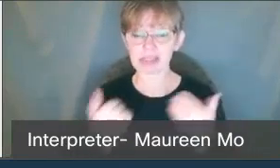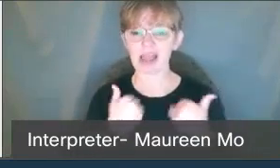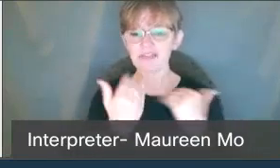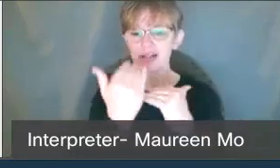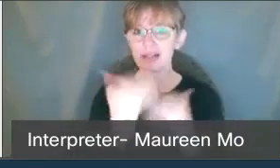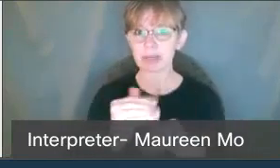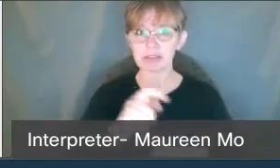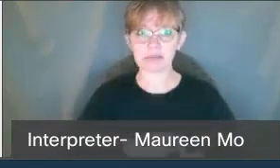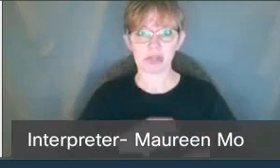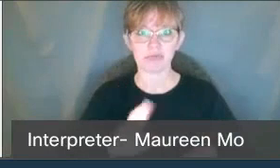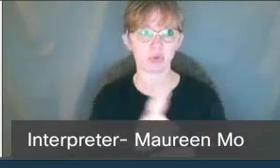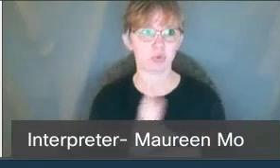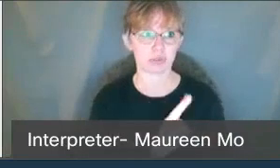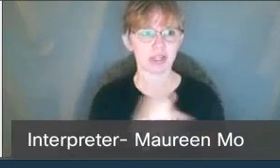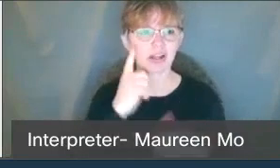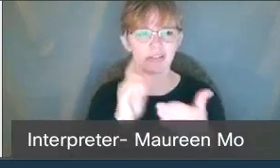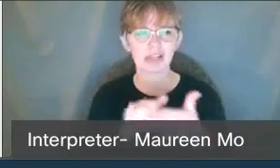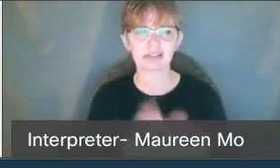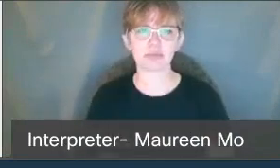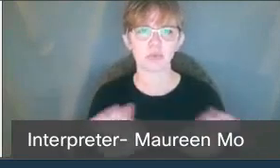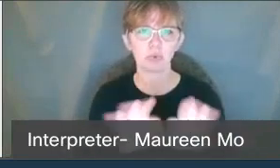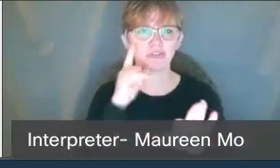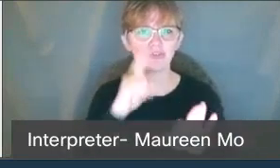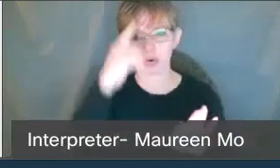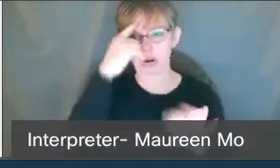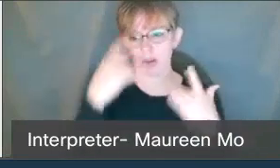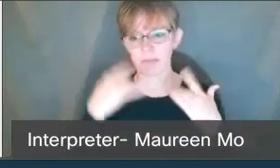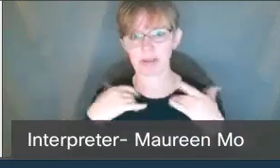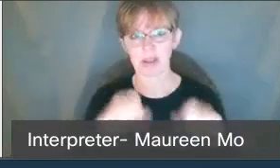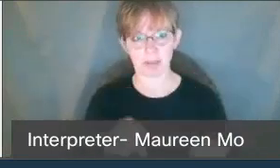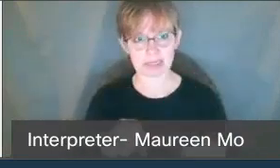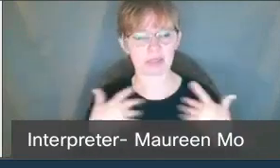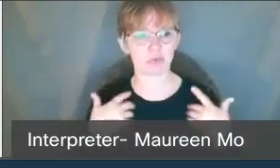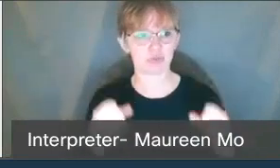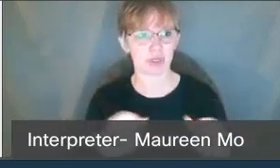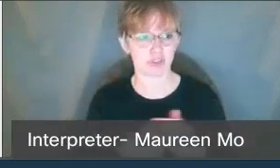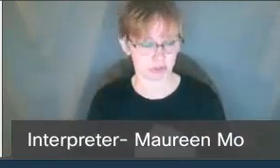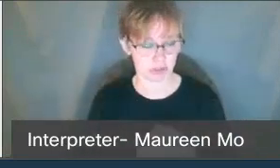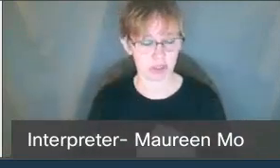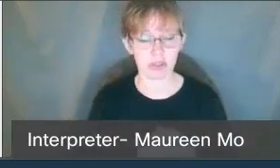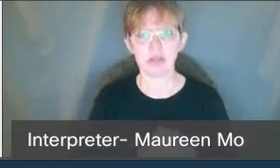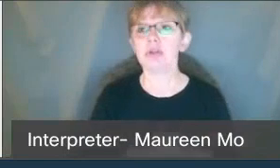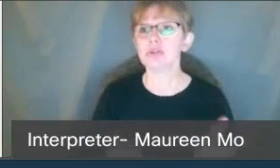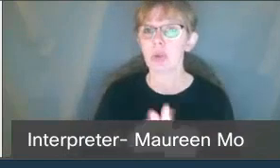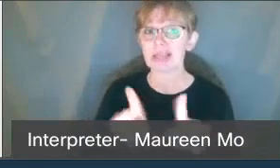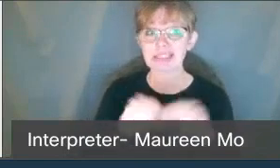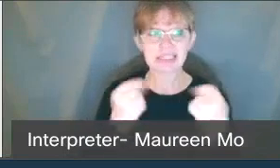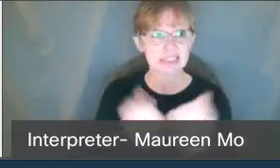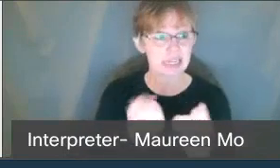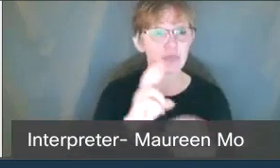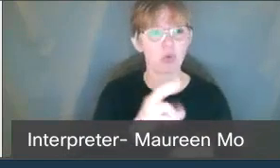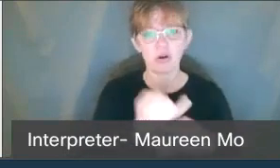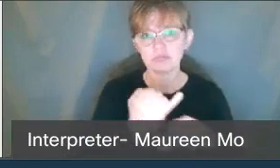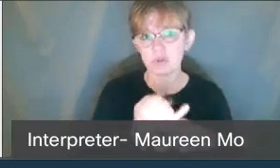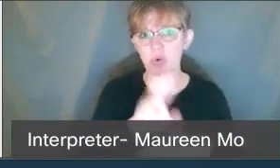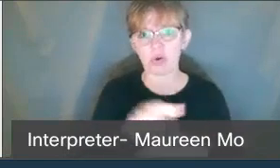it's particularly important to competency restoration. So as a team or as a setting or an agency, it's